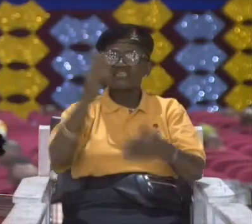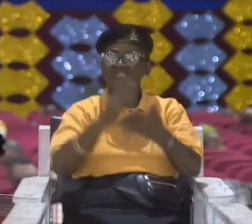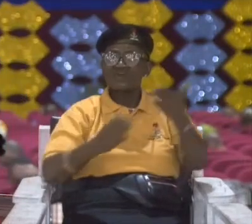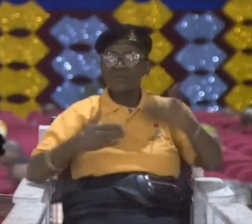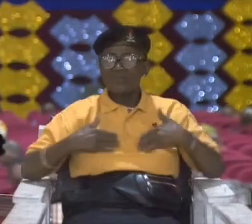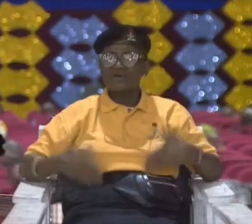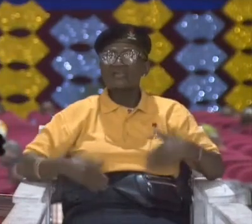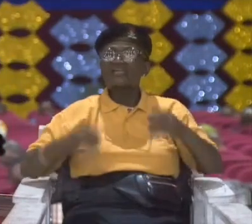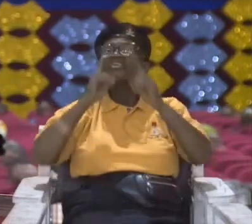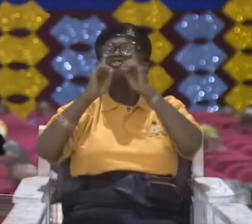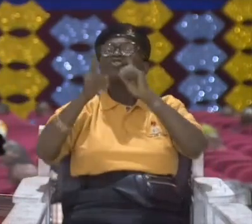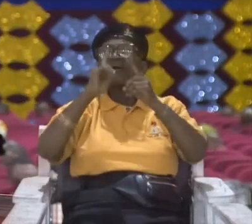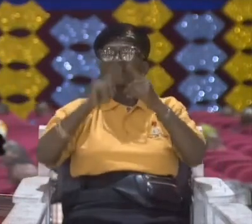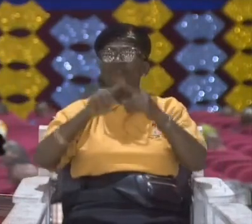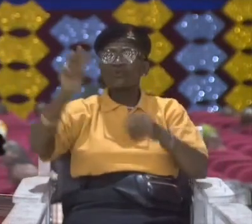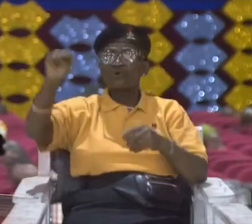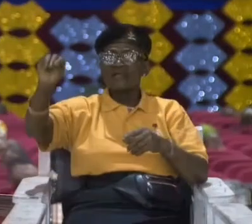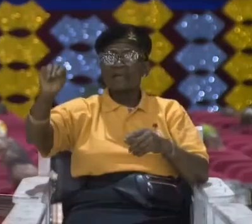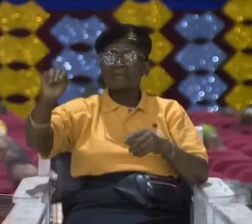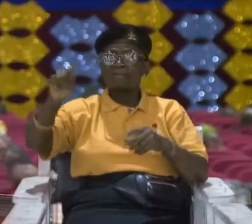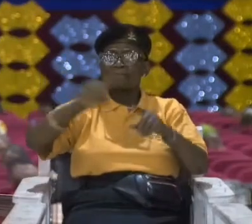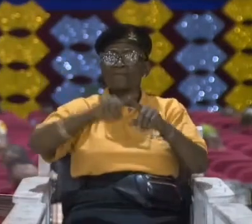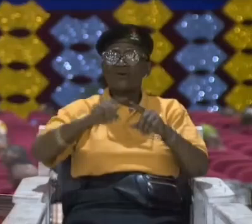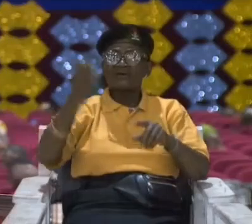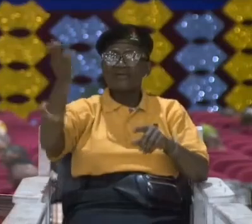But their eyes were withheld.